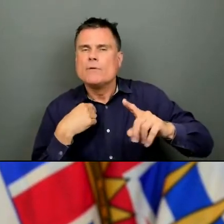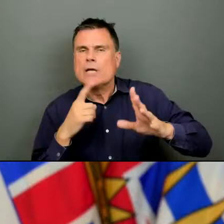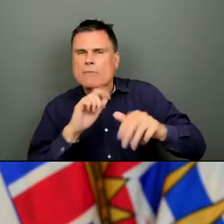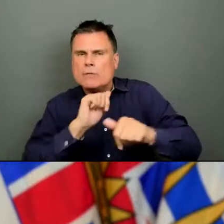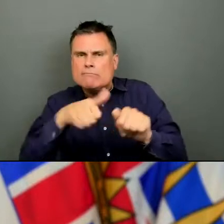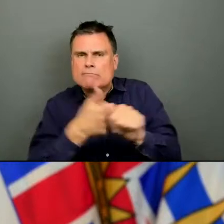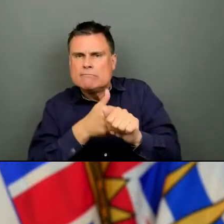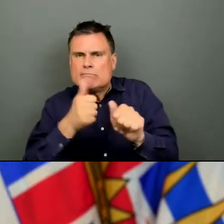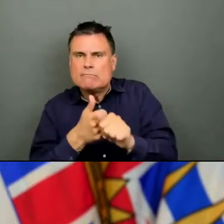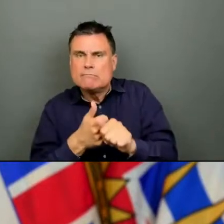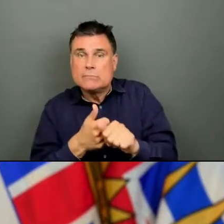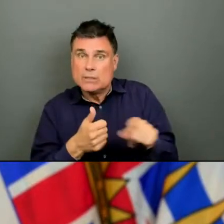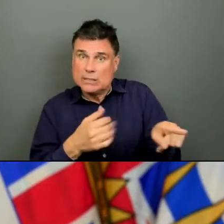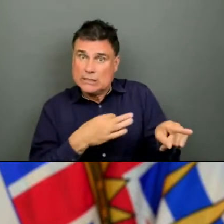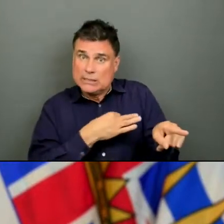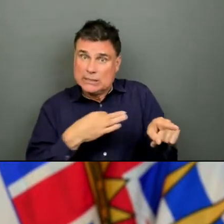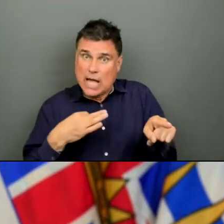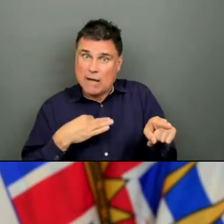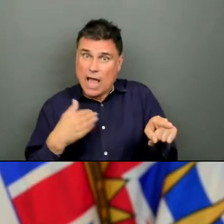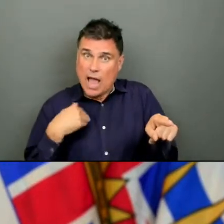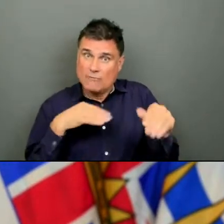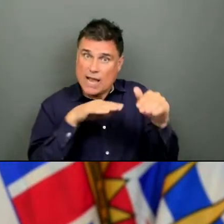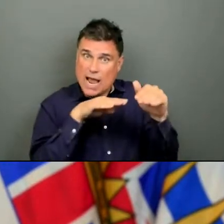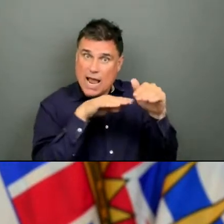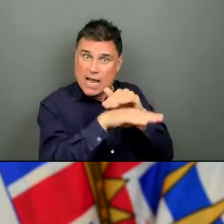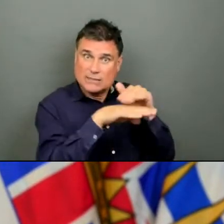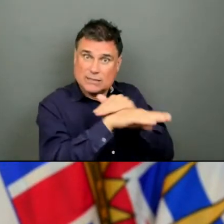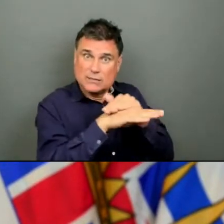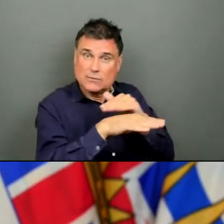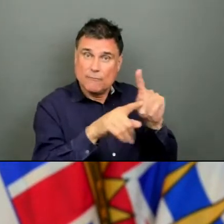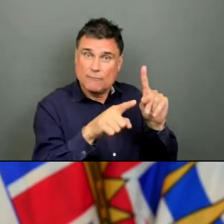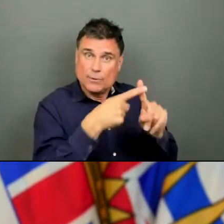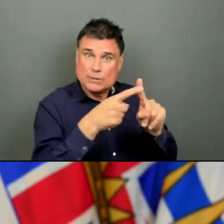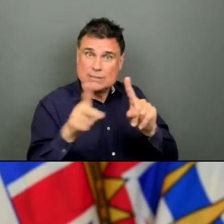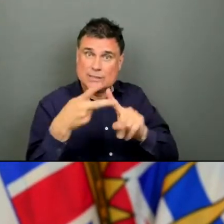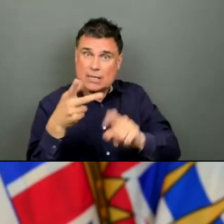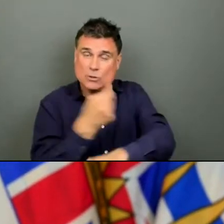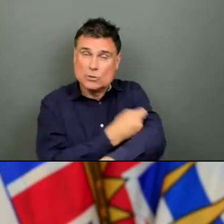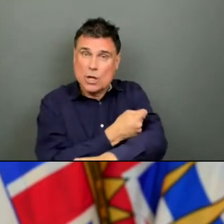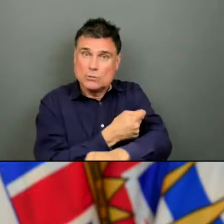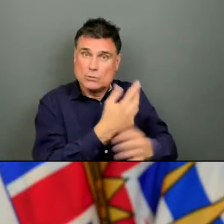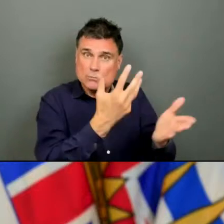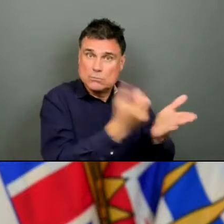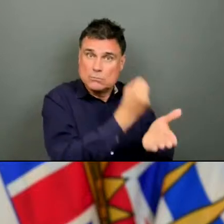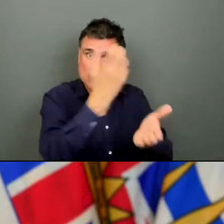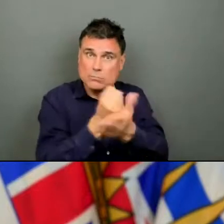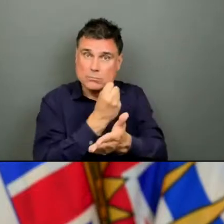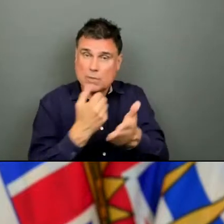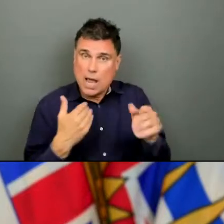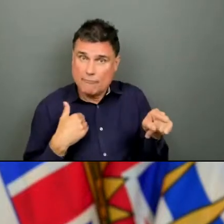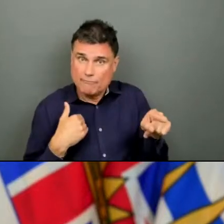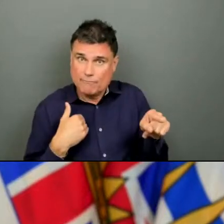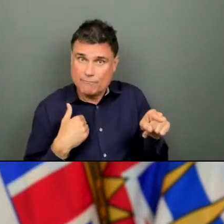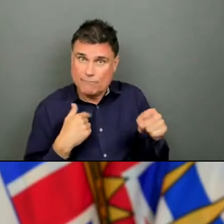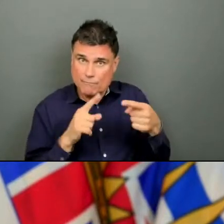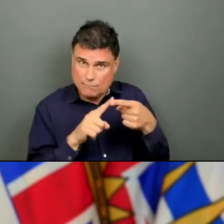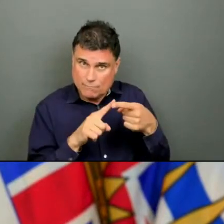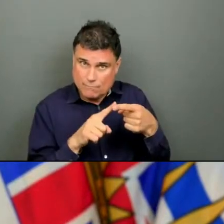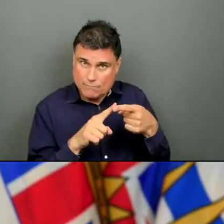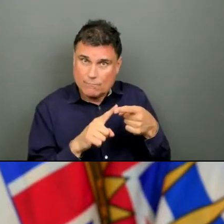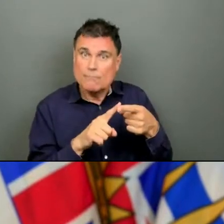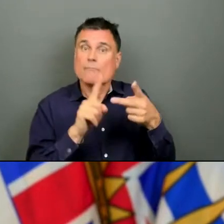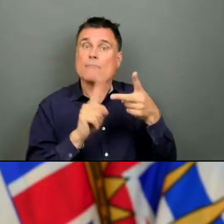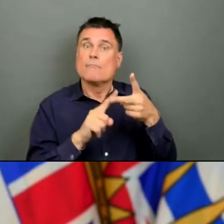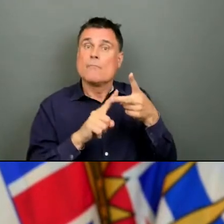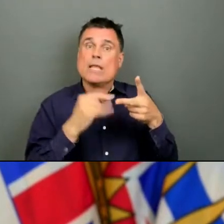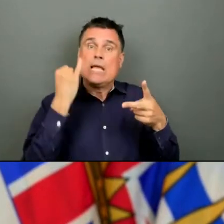to vaccine, first and second doses, and what other measures need to be in place for people who, for whatever reason, are unable